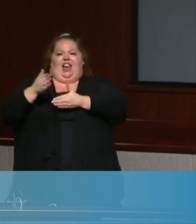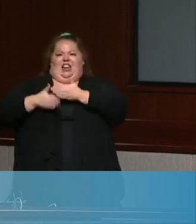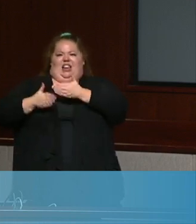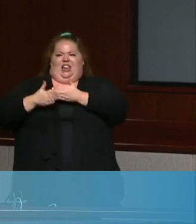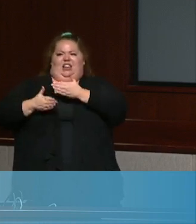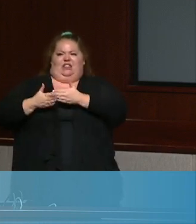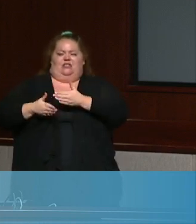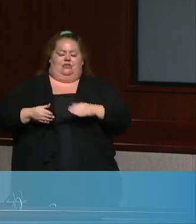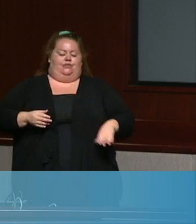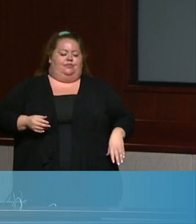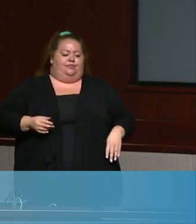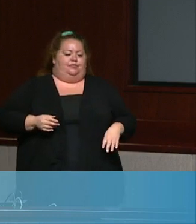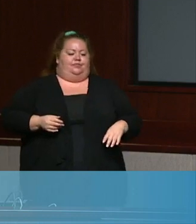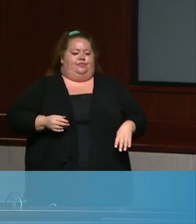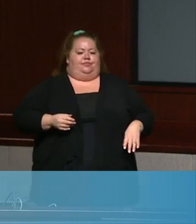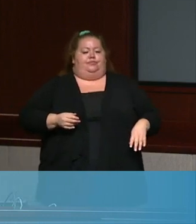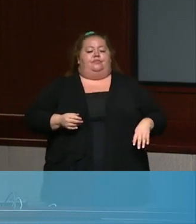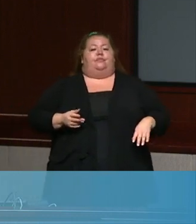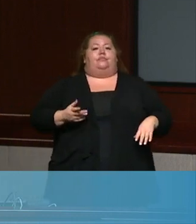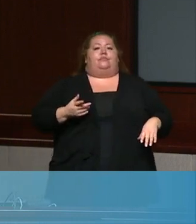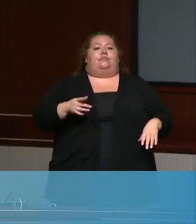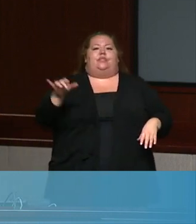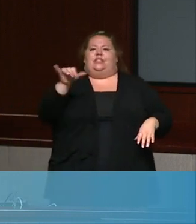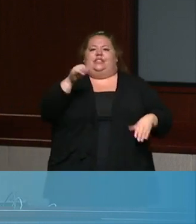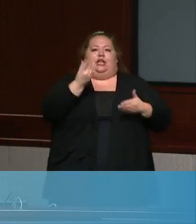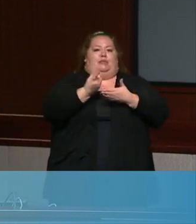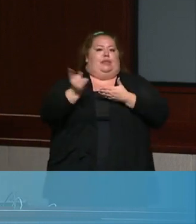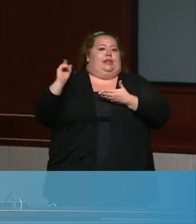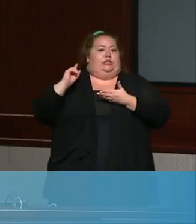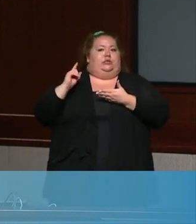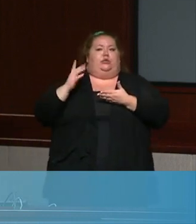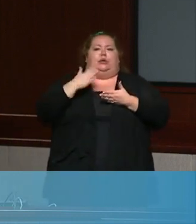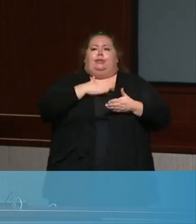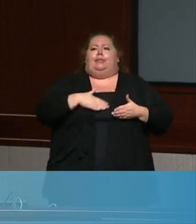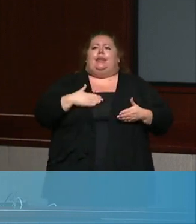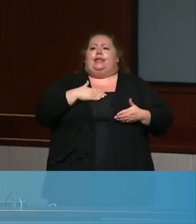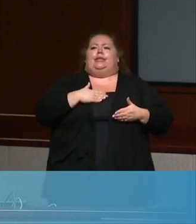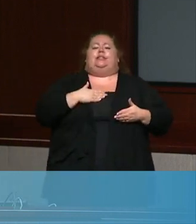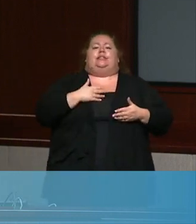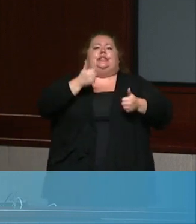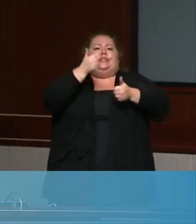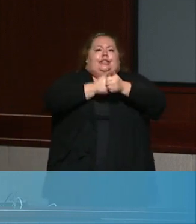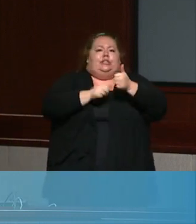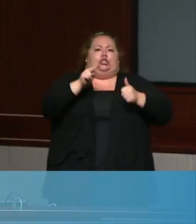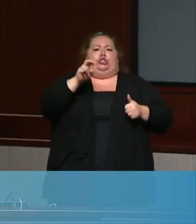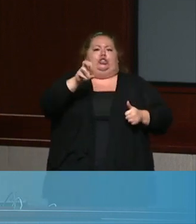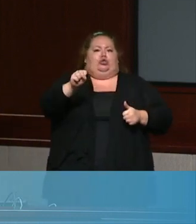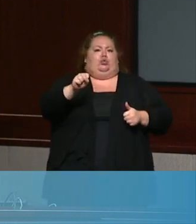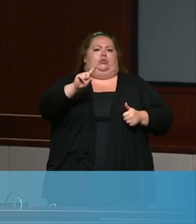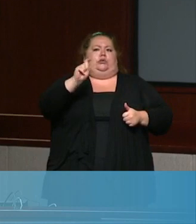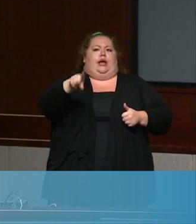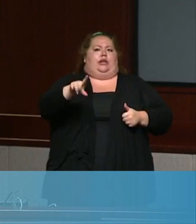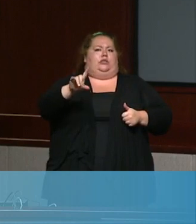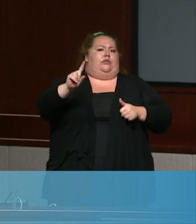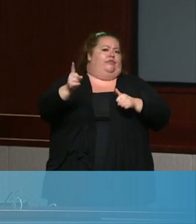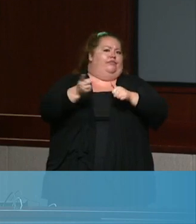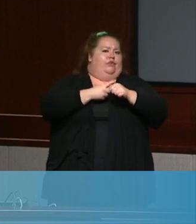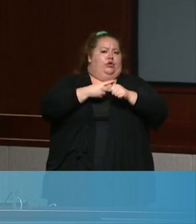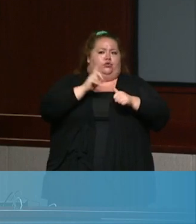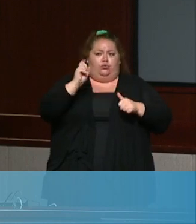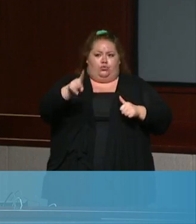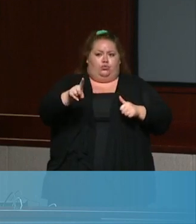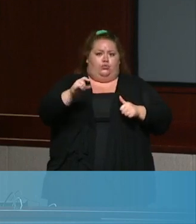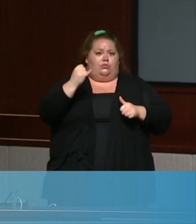everybody. Just like we did last week, we'll ask that each outlet ask their initial question. And if you need